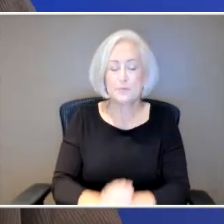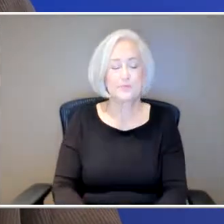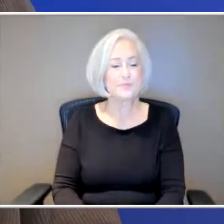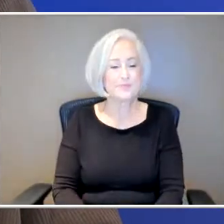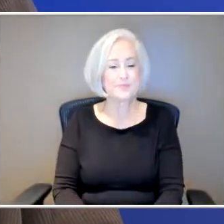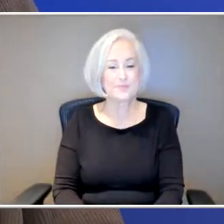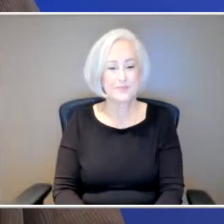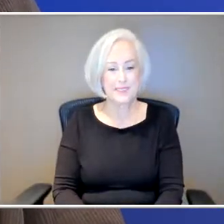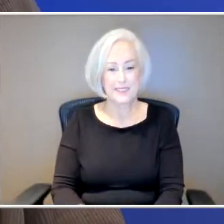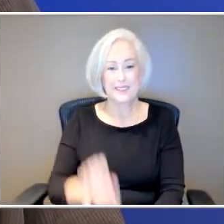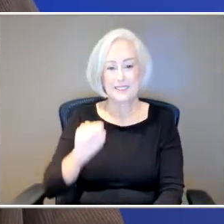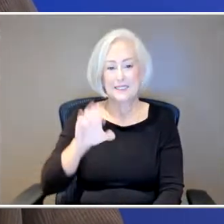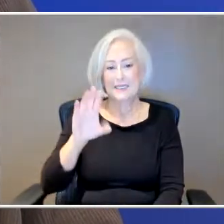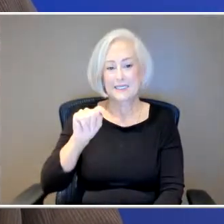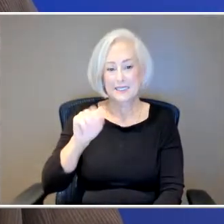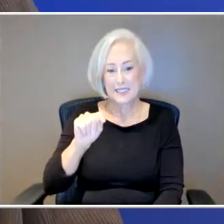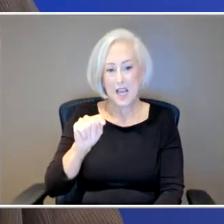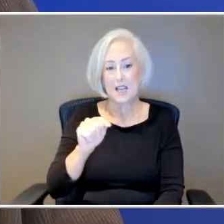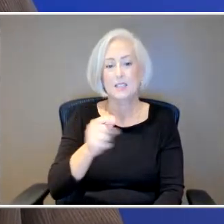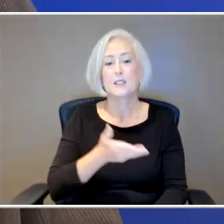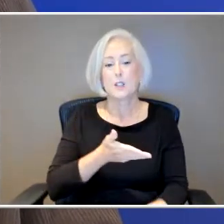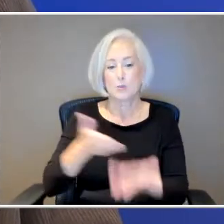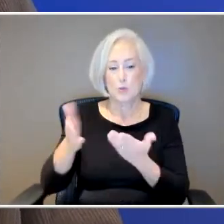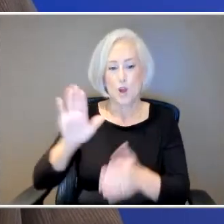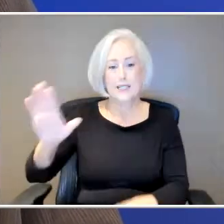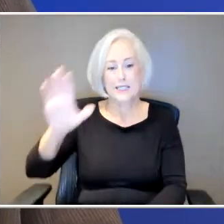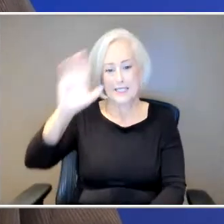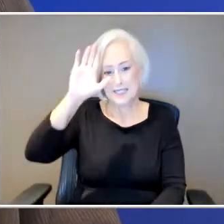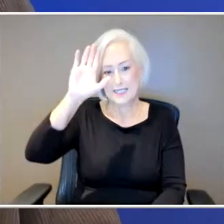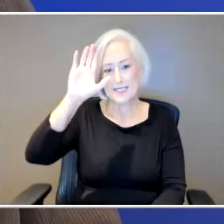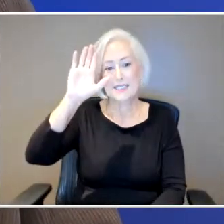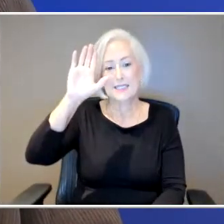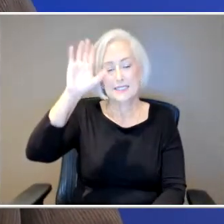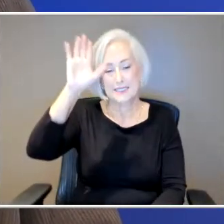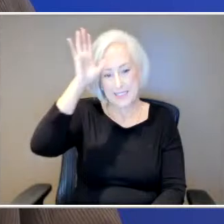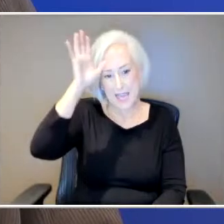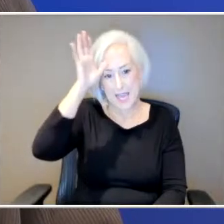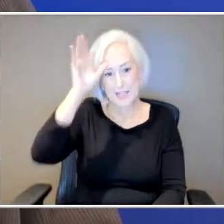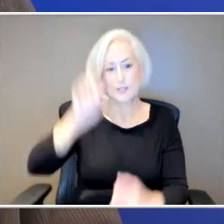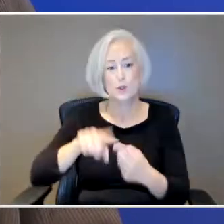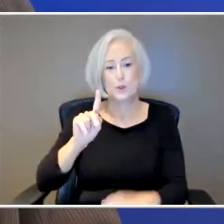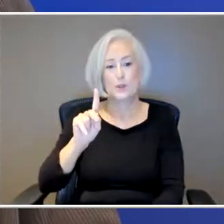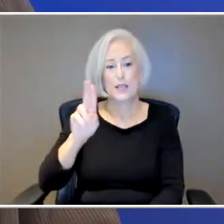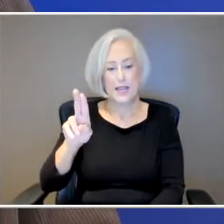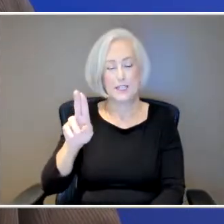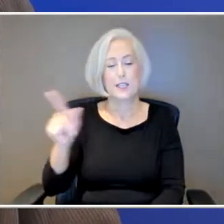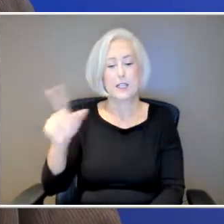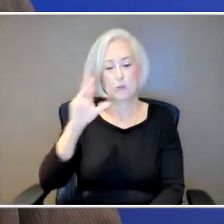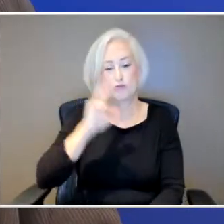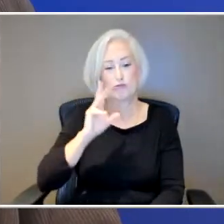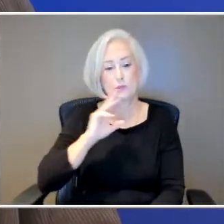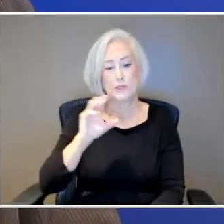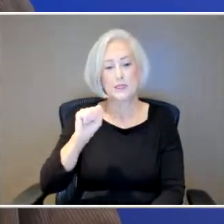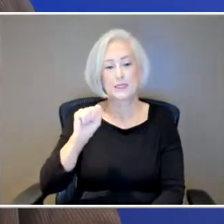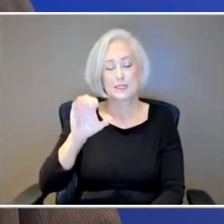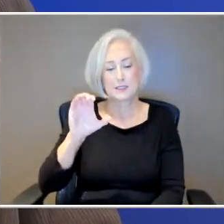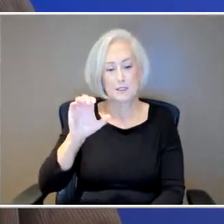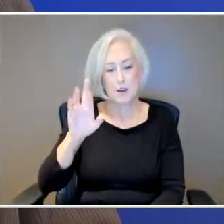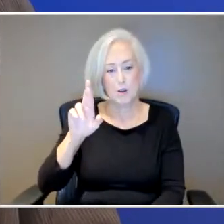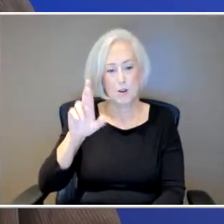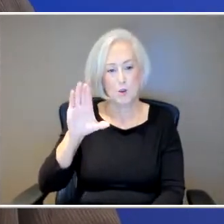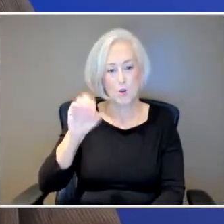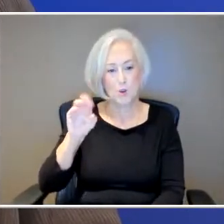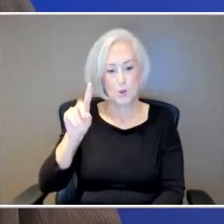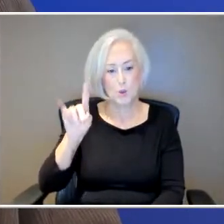dad to KU. He battled sarcoidosis a few years ago, and so he'd brought him to KU for the